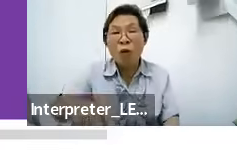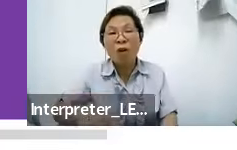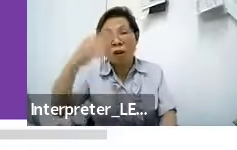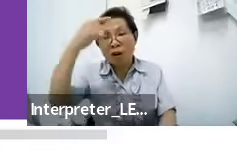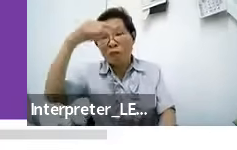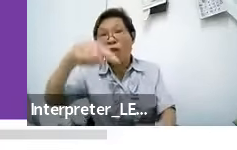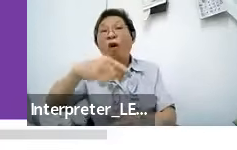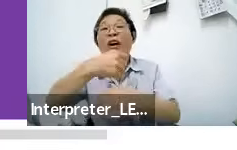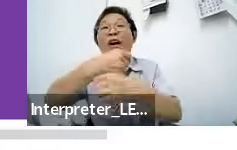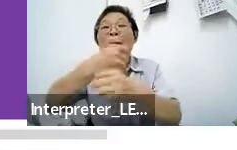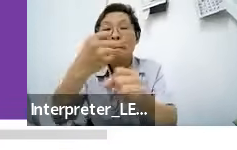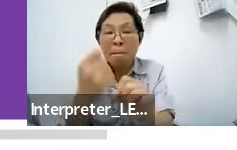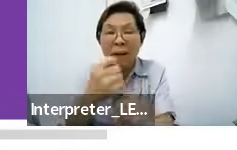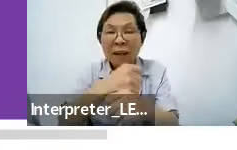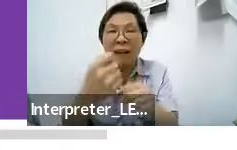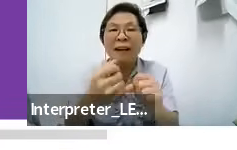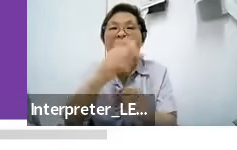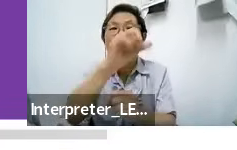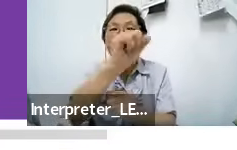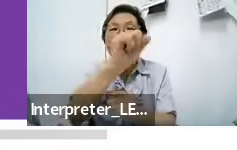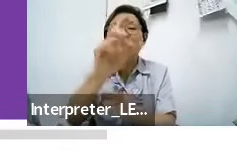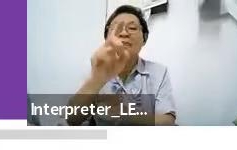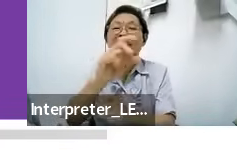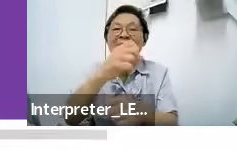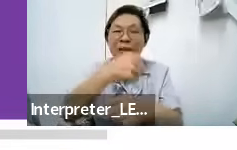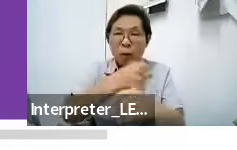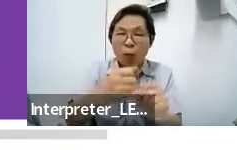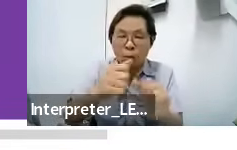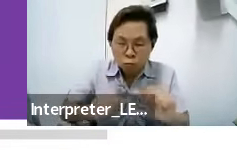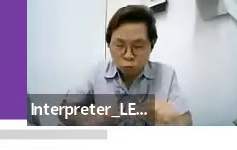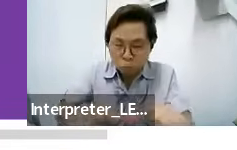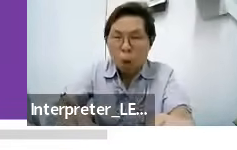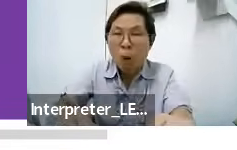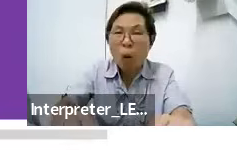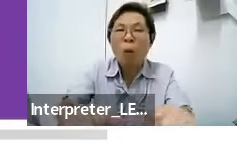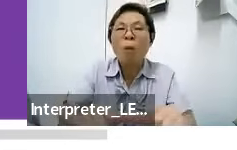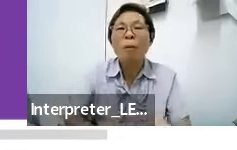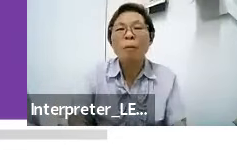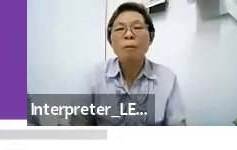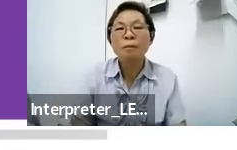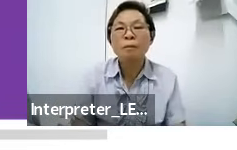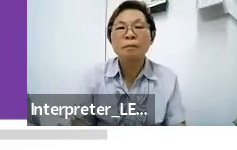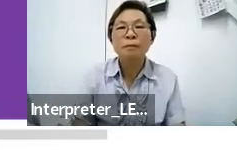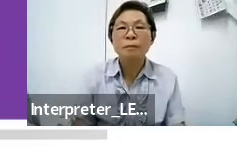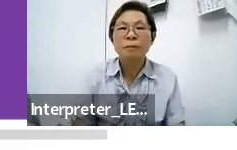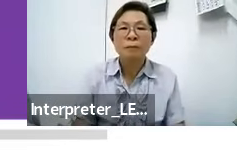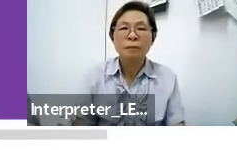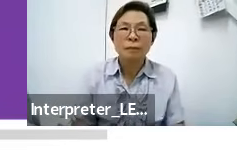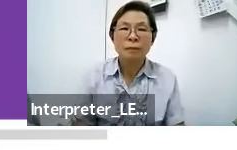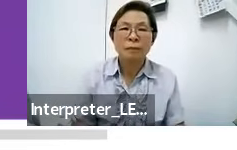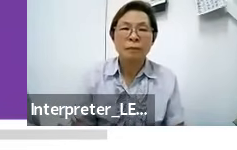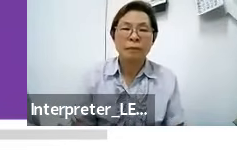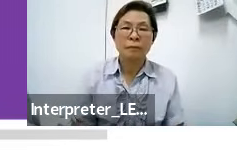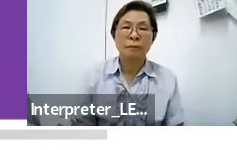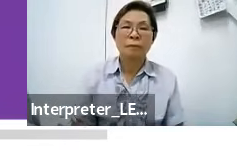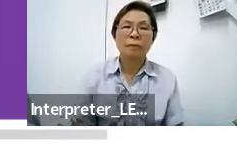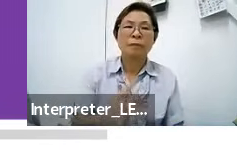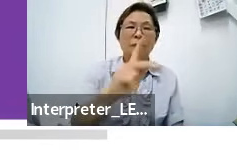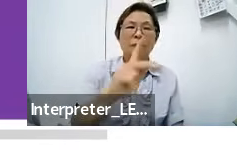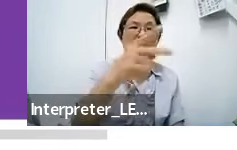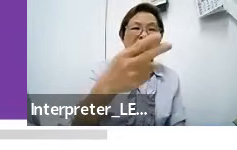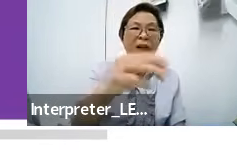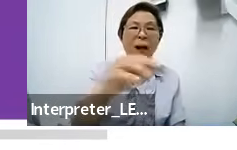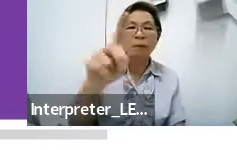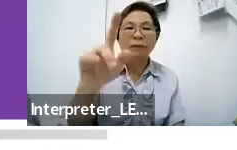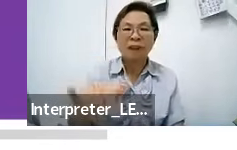create sustainable impact over the time. So Kamdi is a social